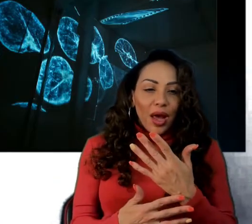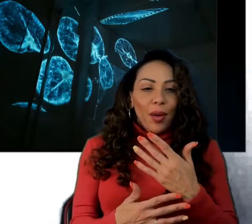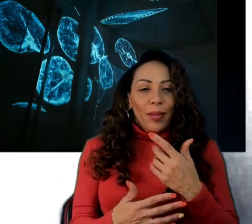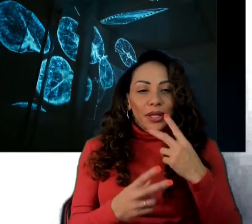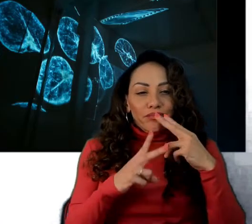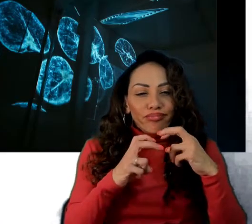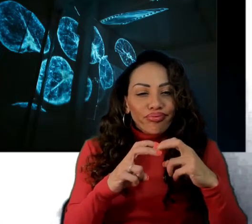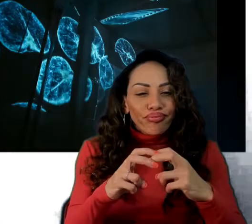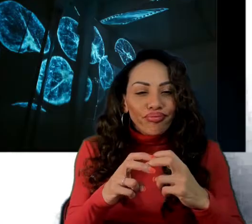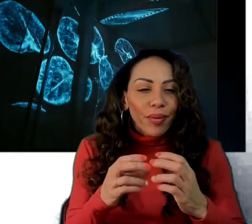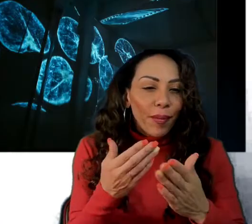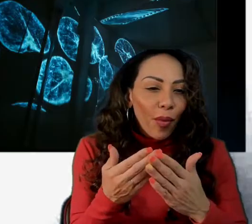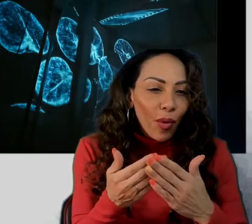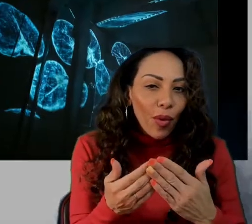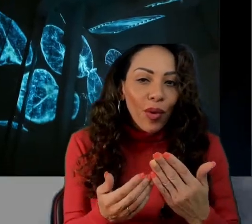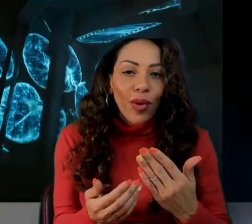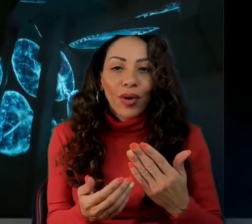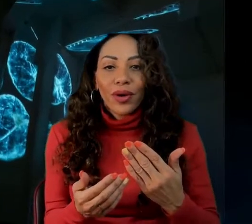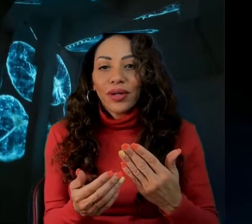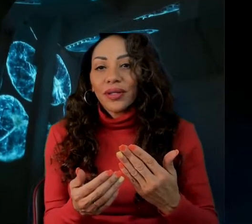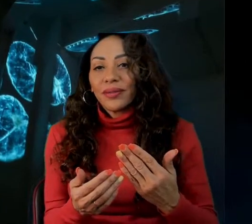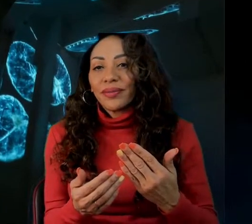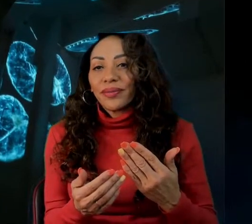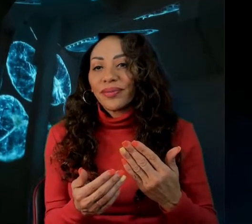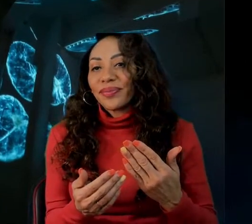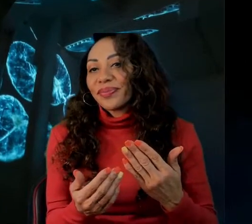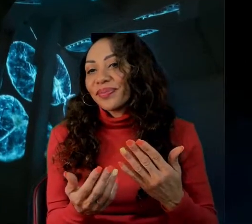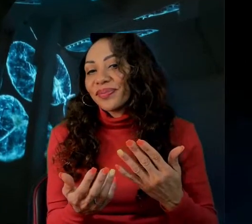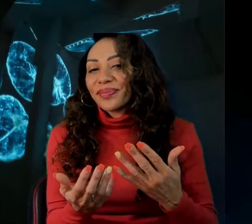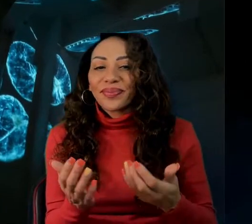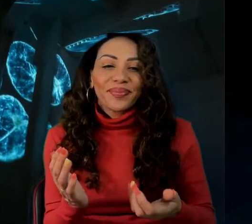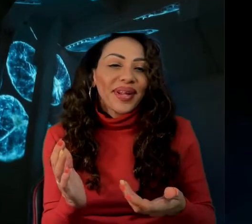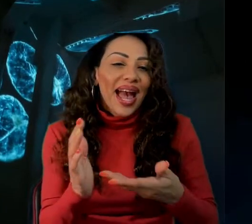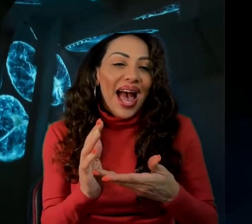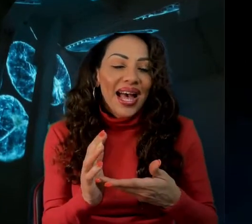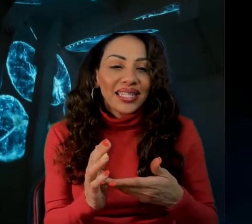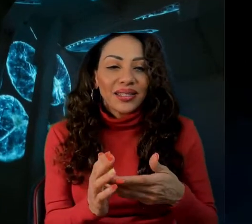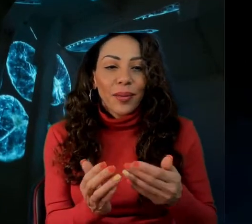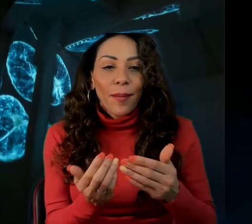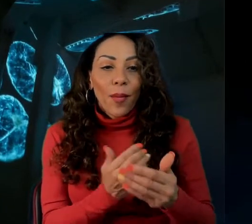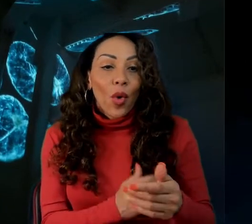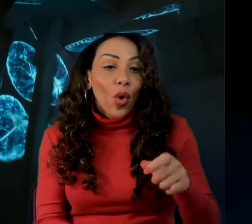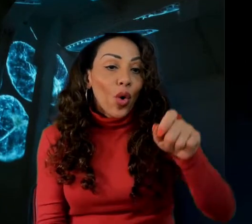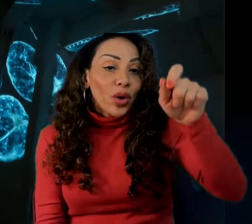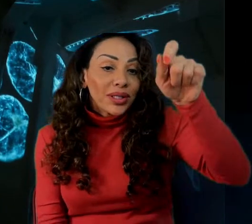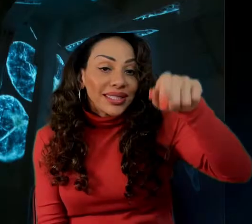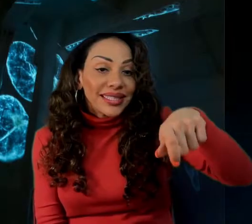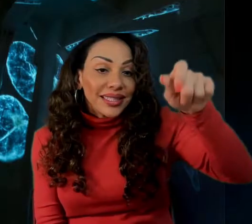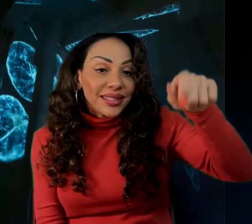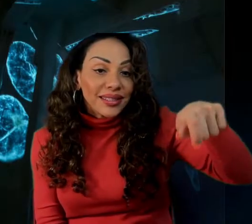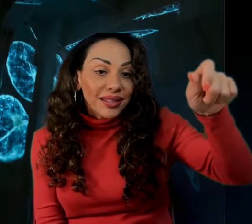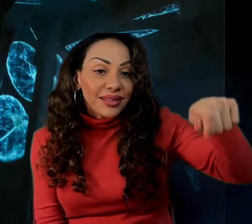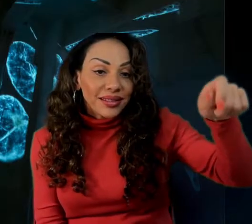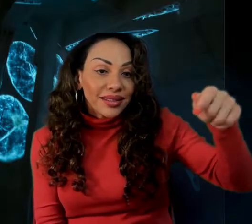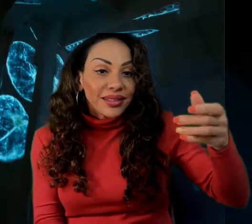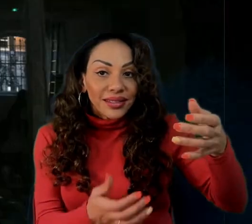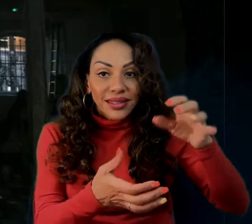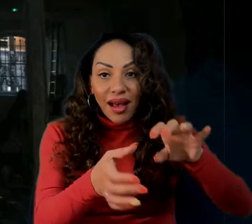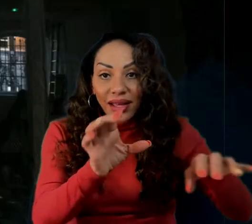Add a more citizen science angle, for example, and I mentioned this more regenerative output.